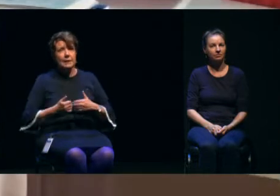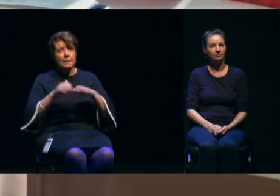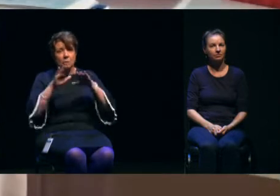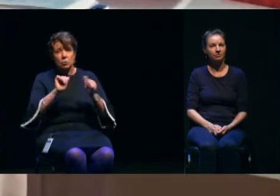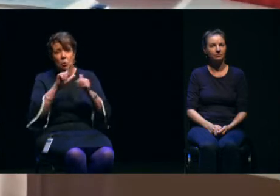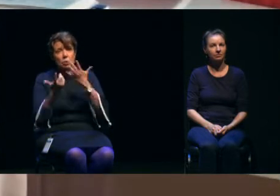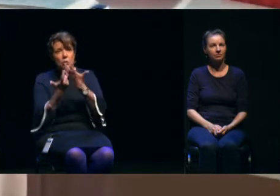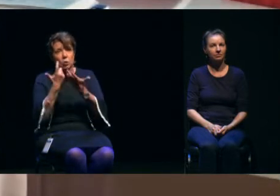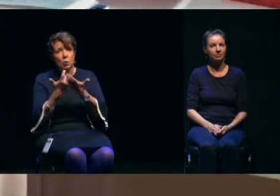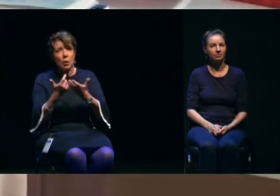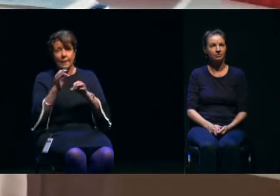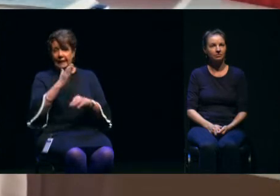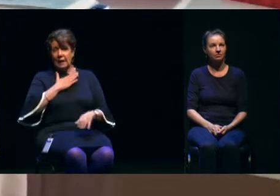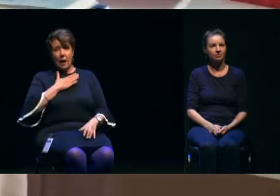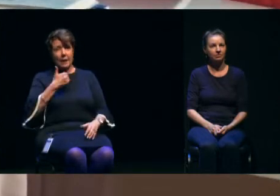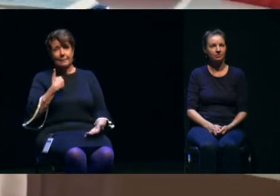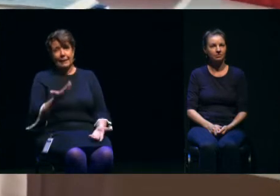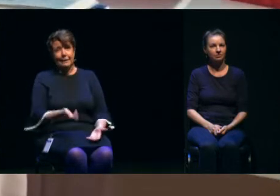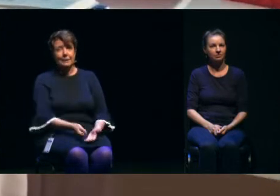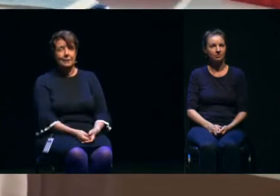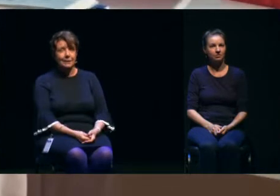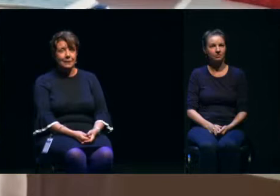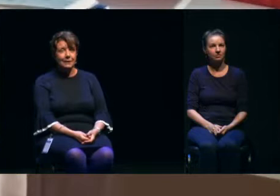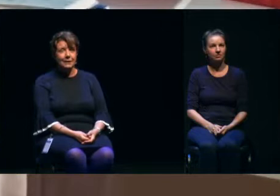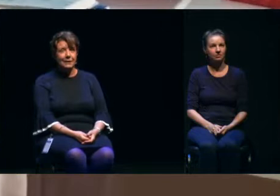university and they didn't even like me.